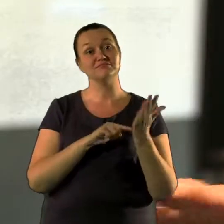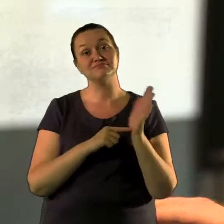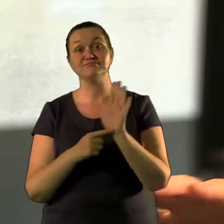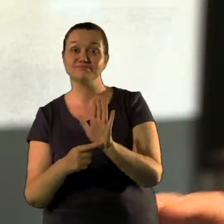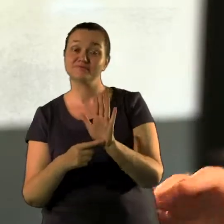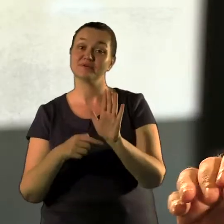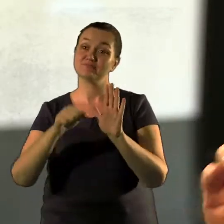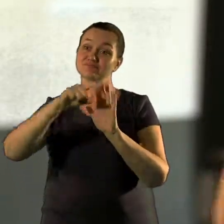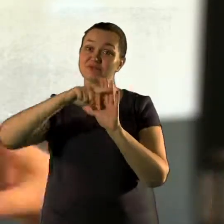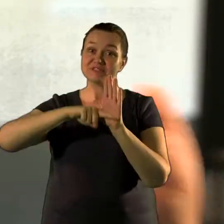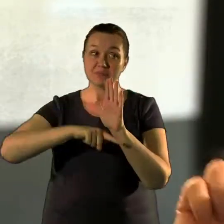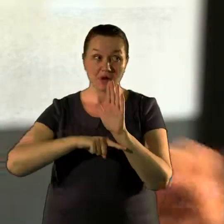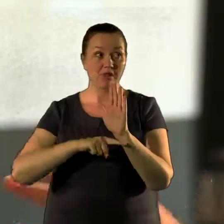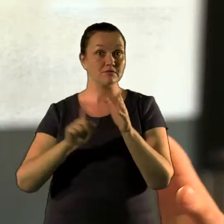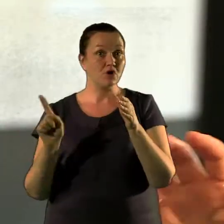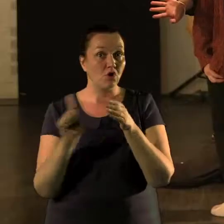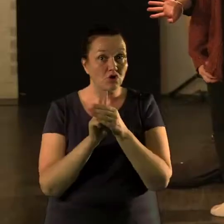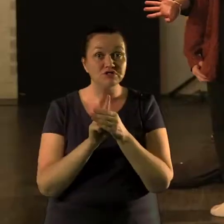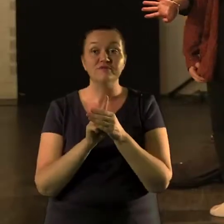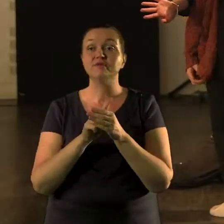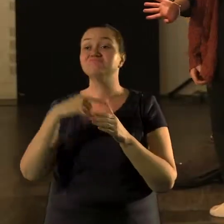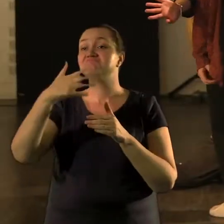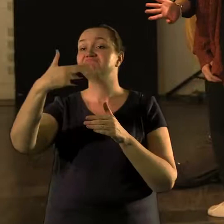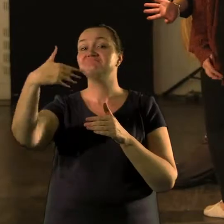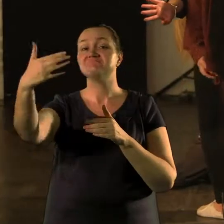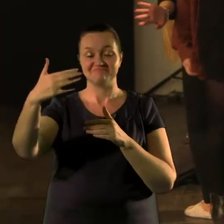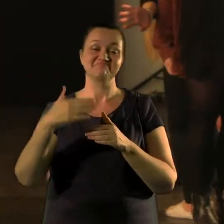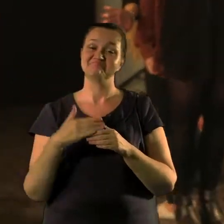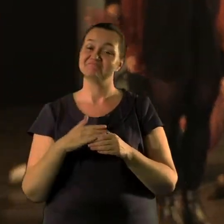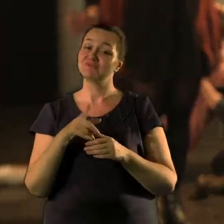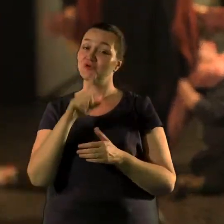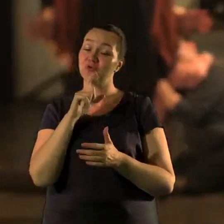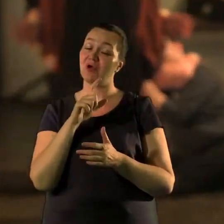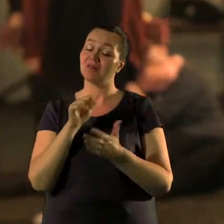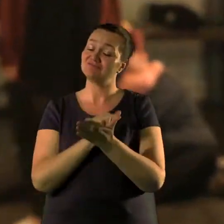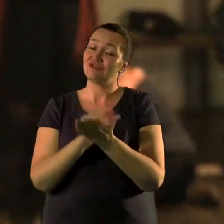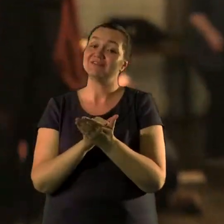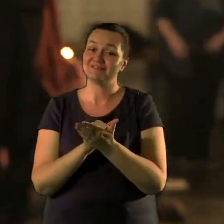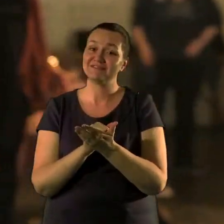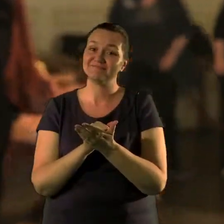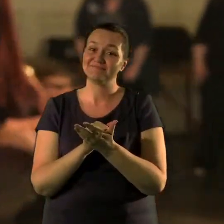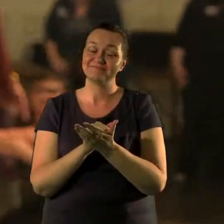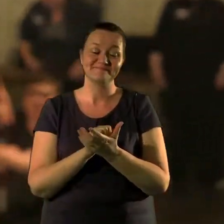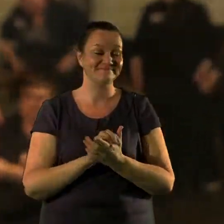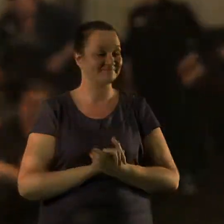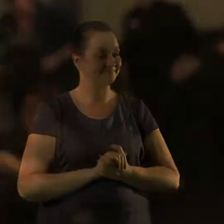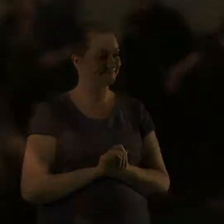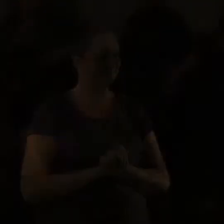you've worked together today into everything that you do, and you won't go far wrong.